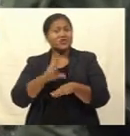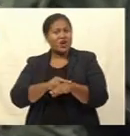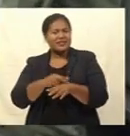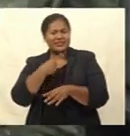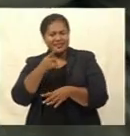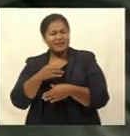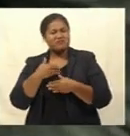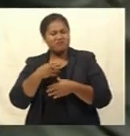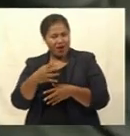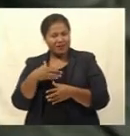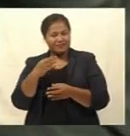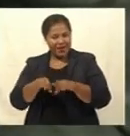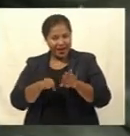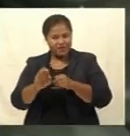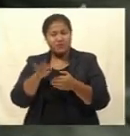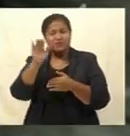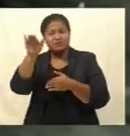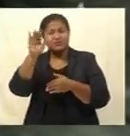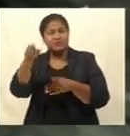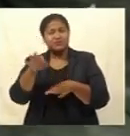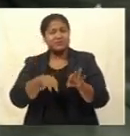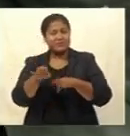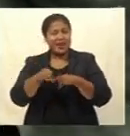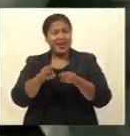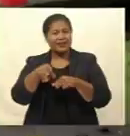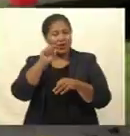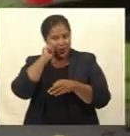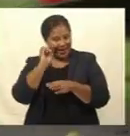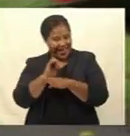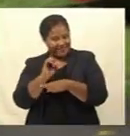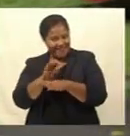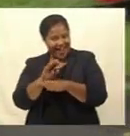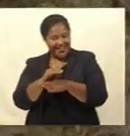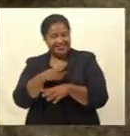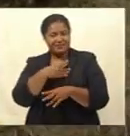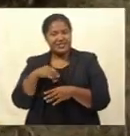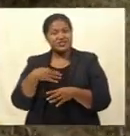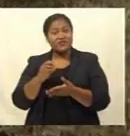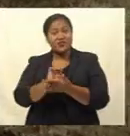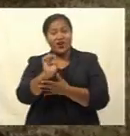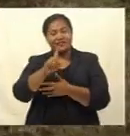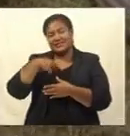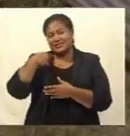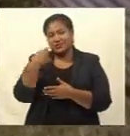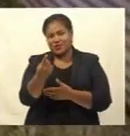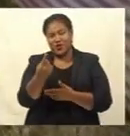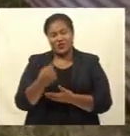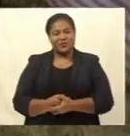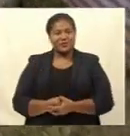for future food distribution services will be advised by the Ministry of Economy tomorrow.